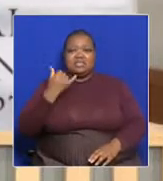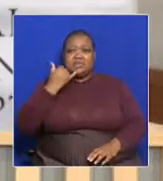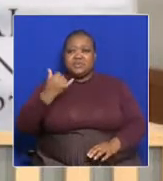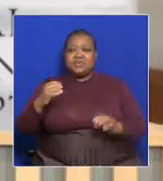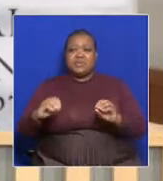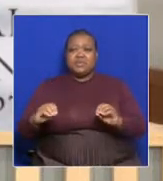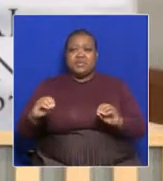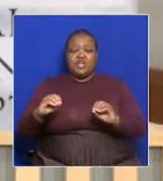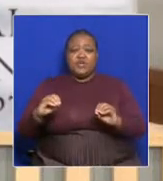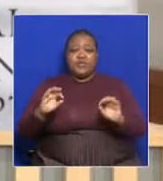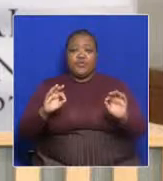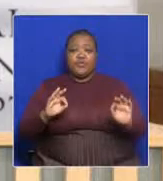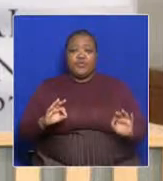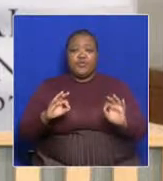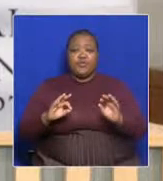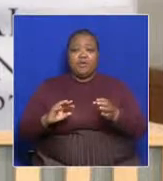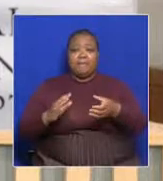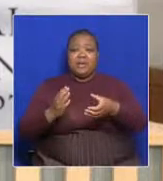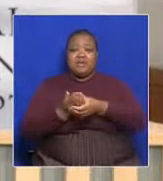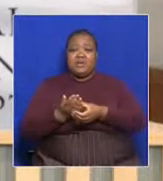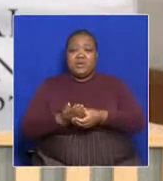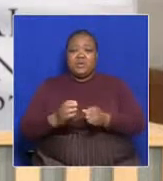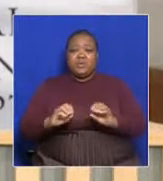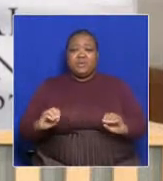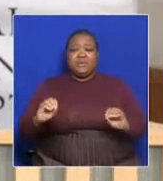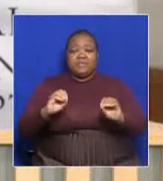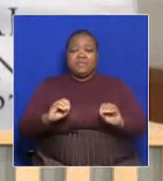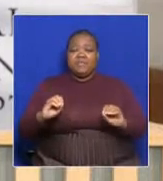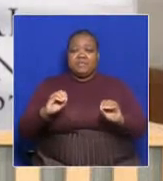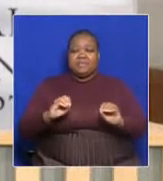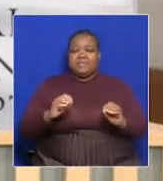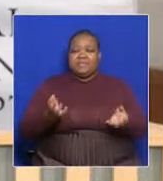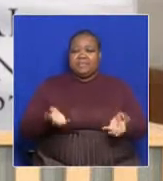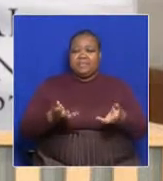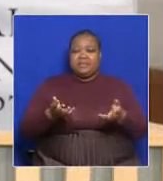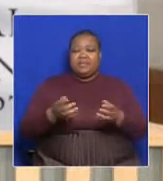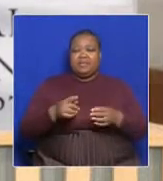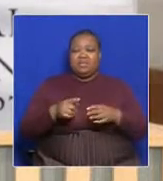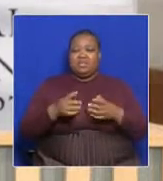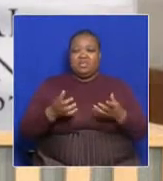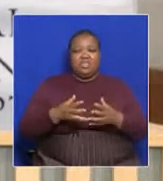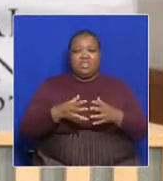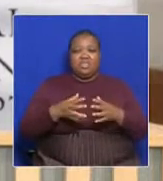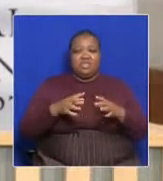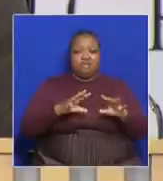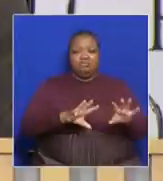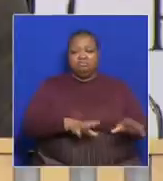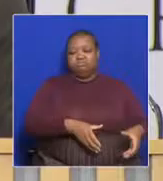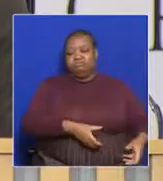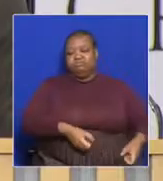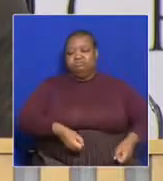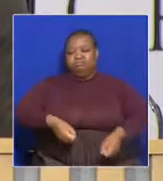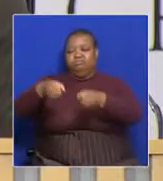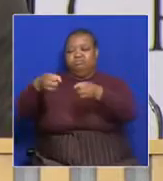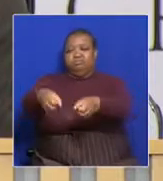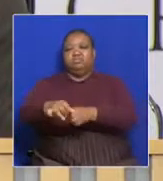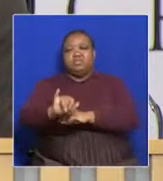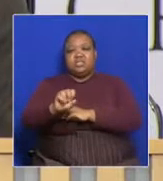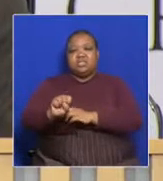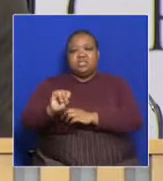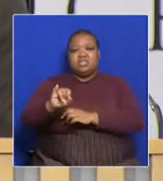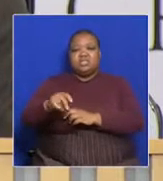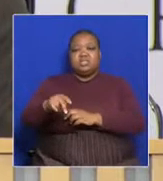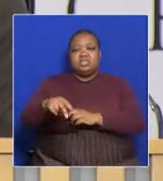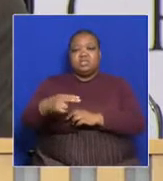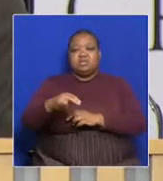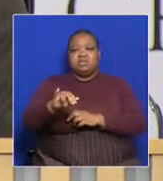to why you just took the whole lot and, shuttled it off to Isipingo. And that for me is at page 298